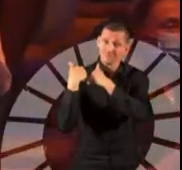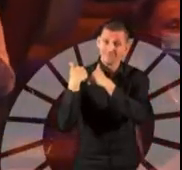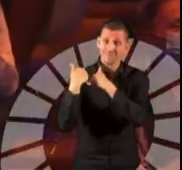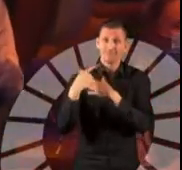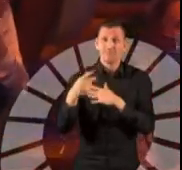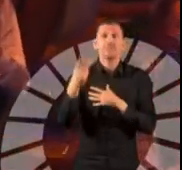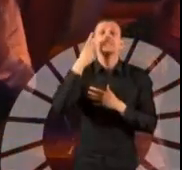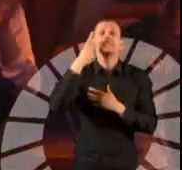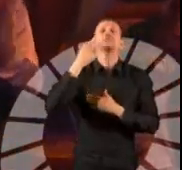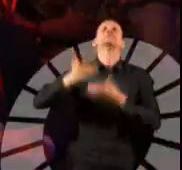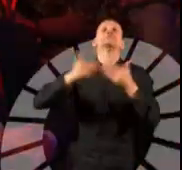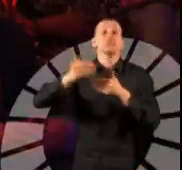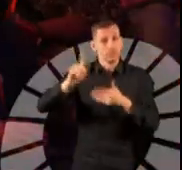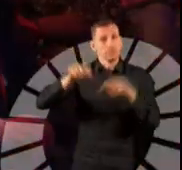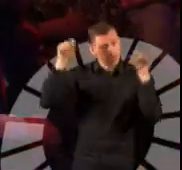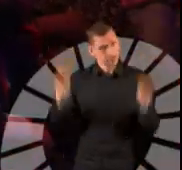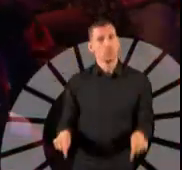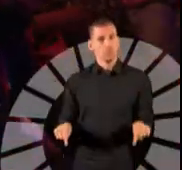Thank you, Chantelle.